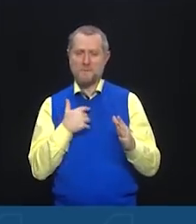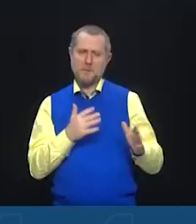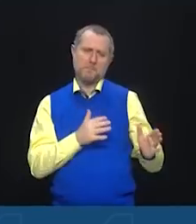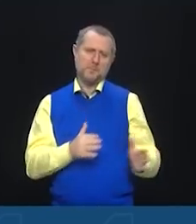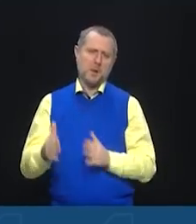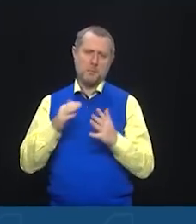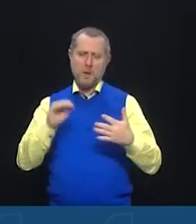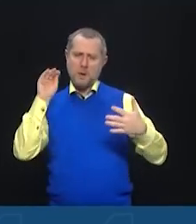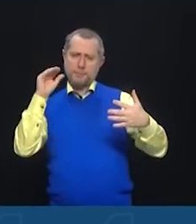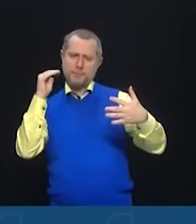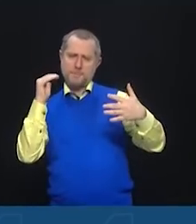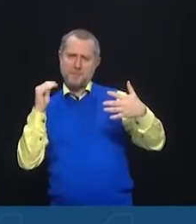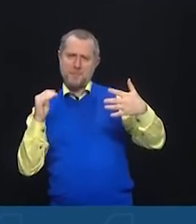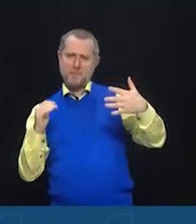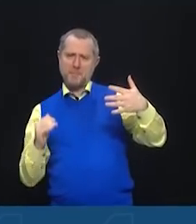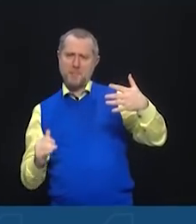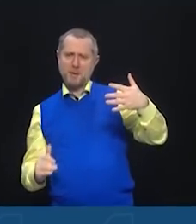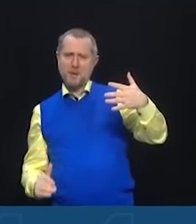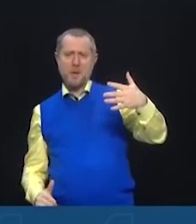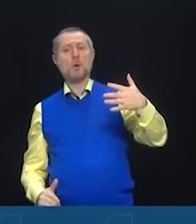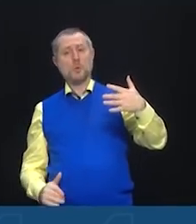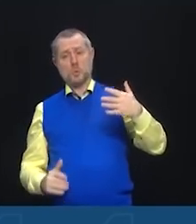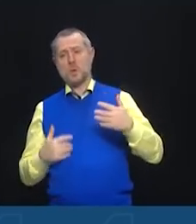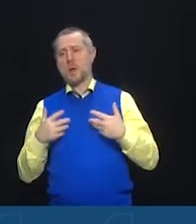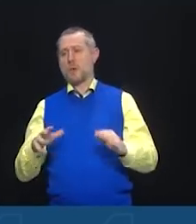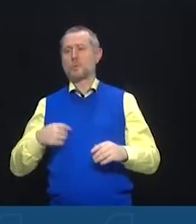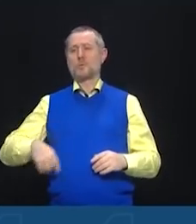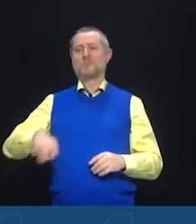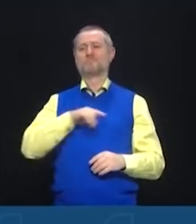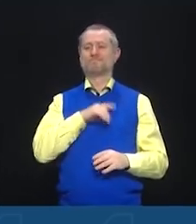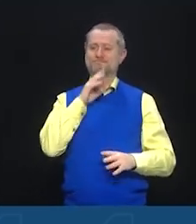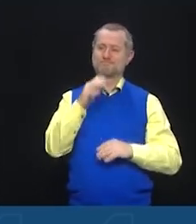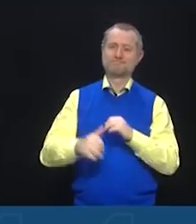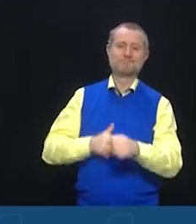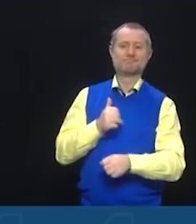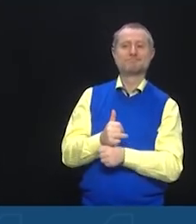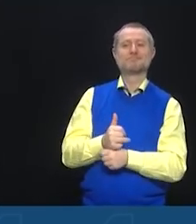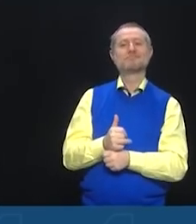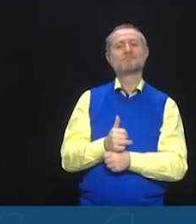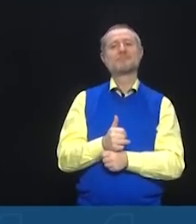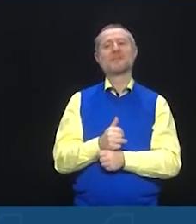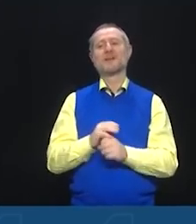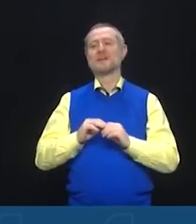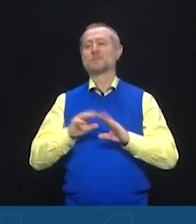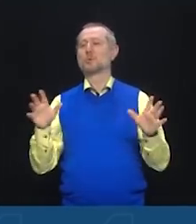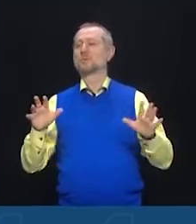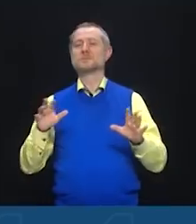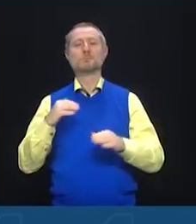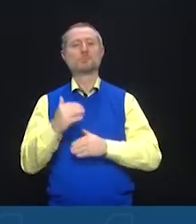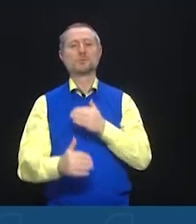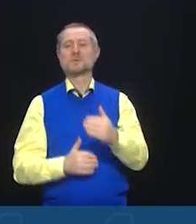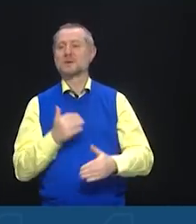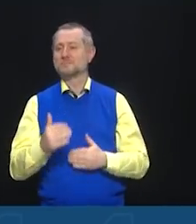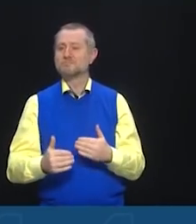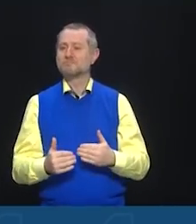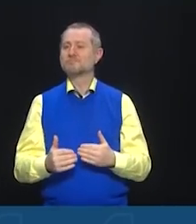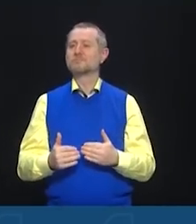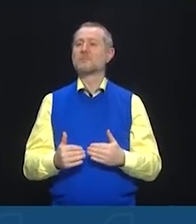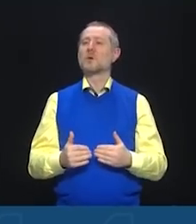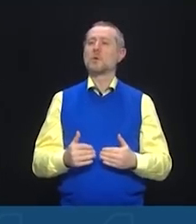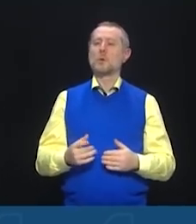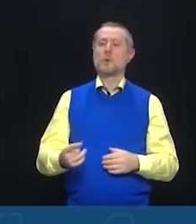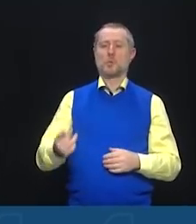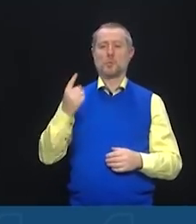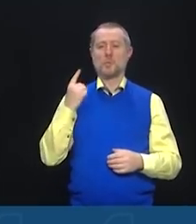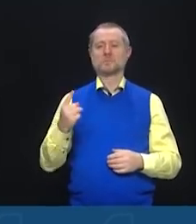guidance, and allowing us to create a seamless process, creating one voice on behalf